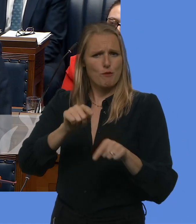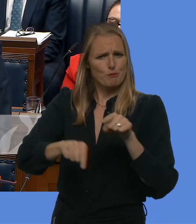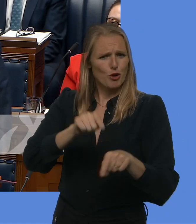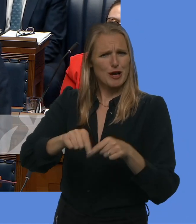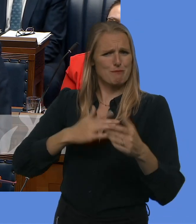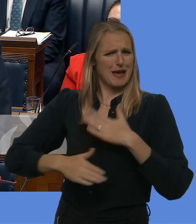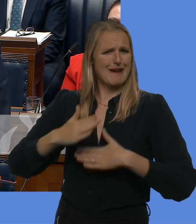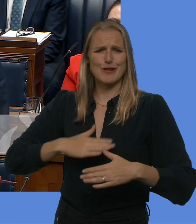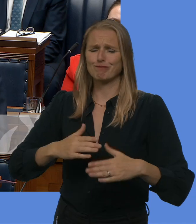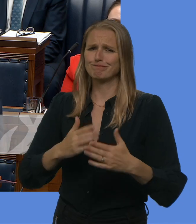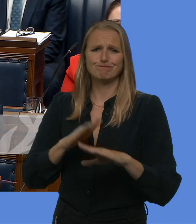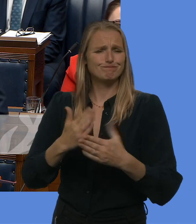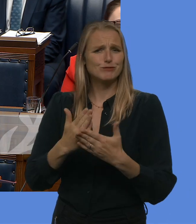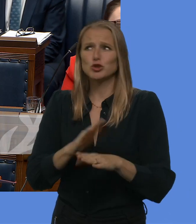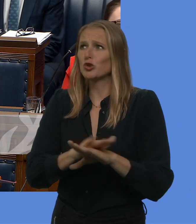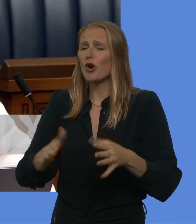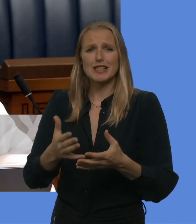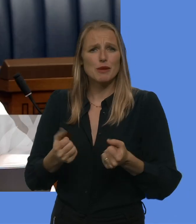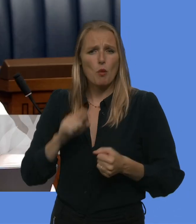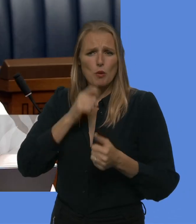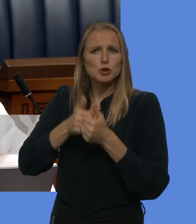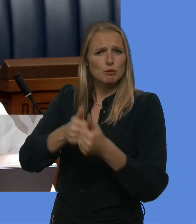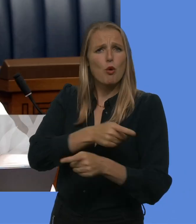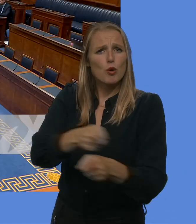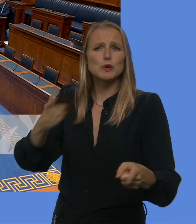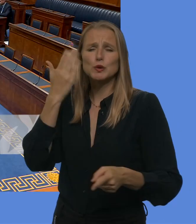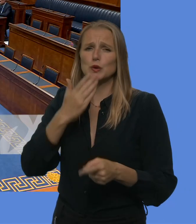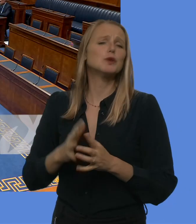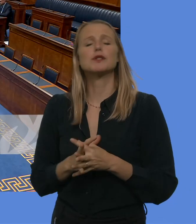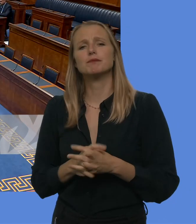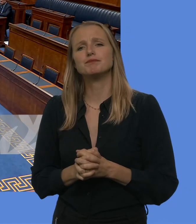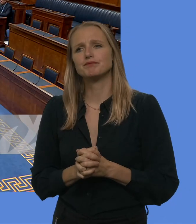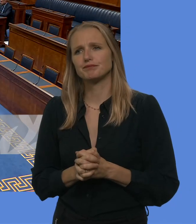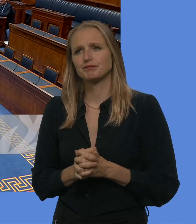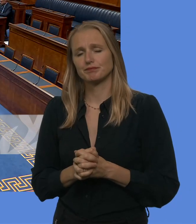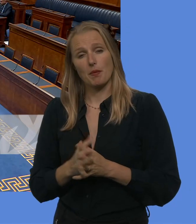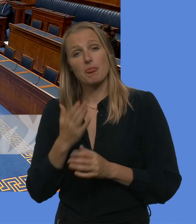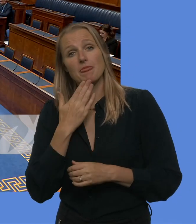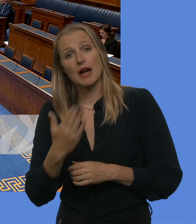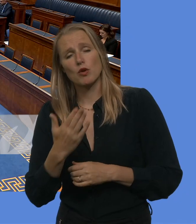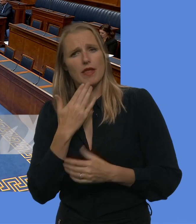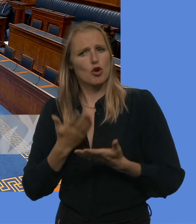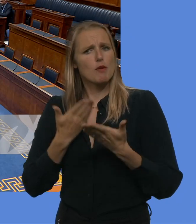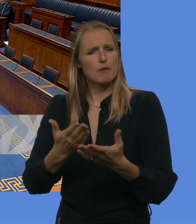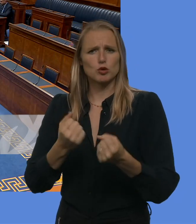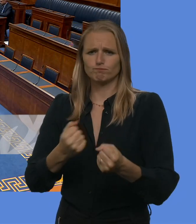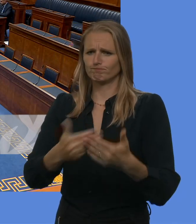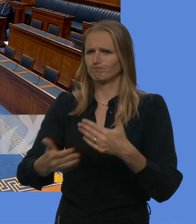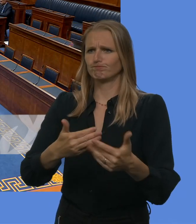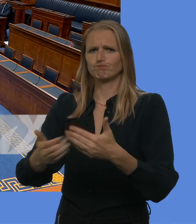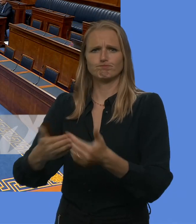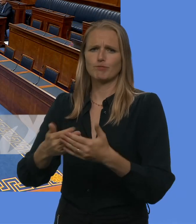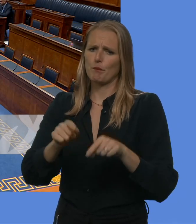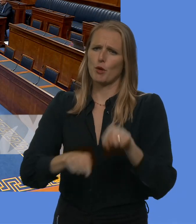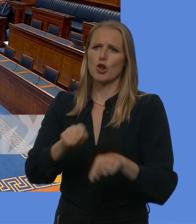behaviour which is unacceptable in our school system. Stephen Dunn. Thank you, Mr. Speaker, and thank the Minister for his commitments to tackle bullying. Is there